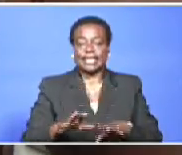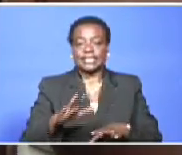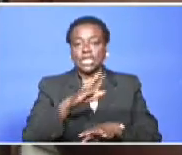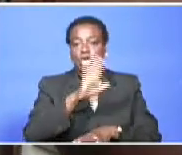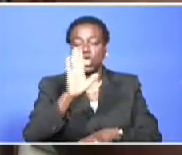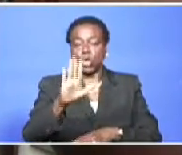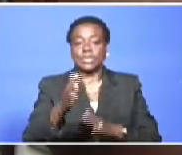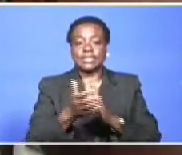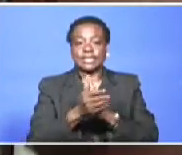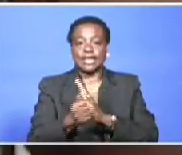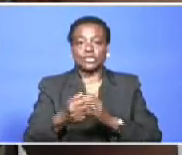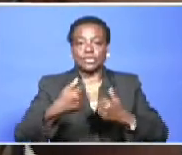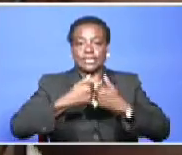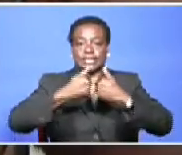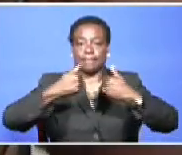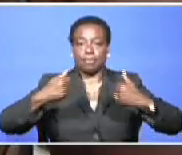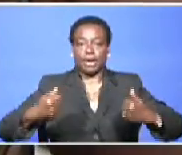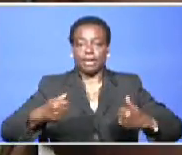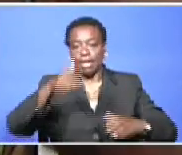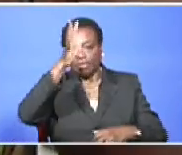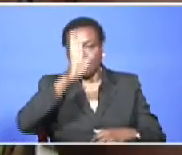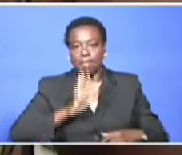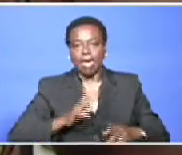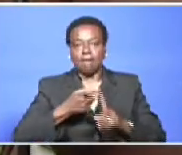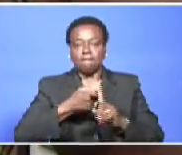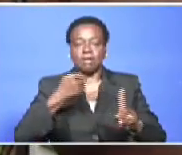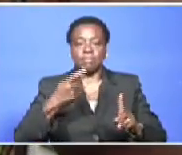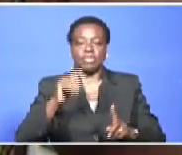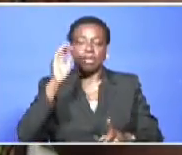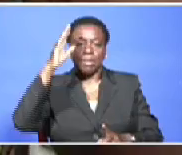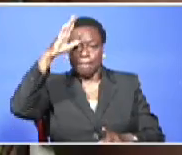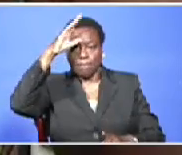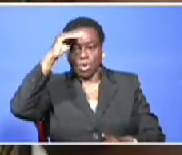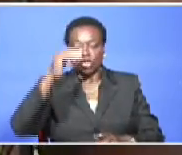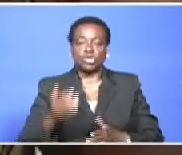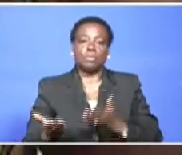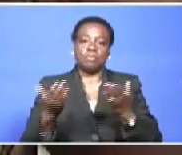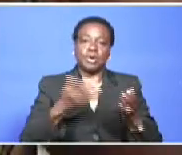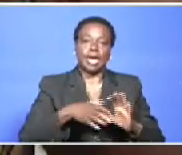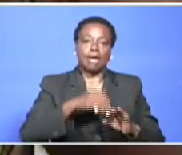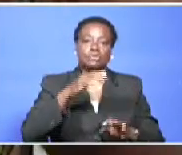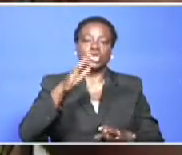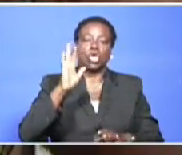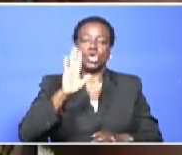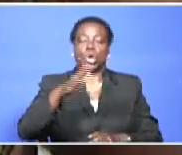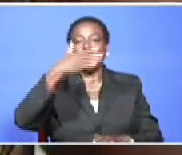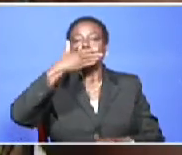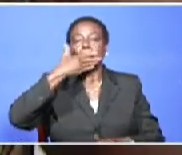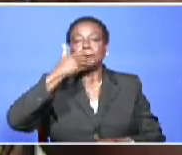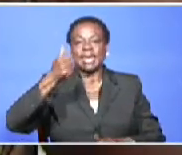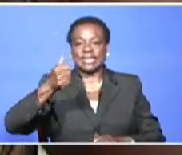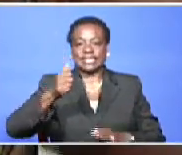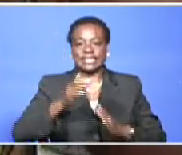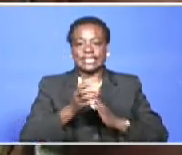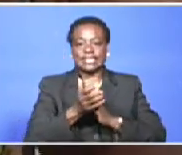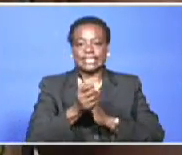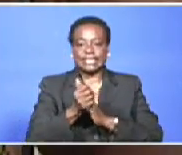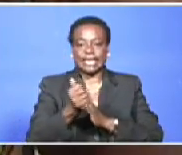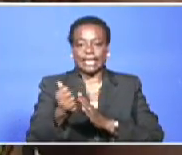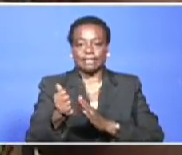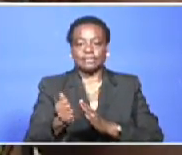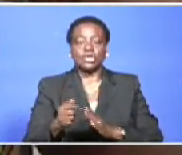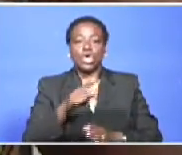boys. You bring out the best, your best skill, because you don't actually sail your boat that you